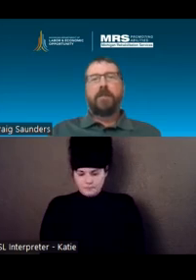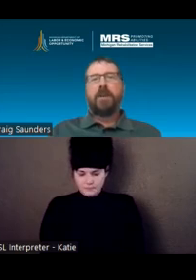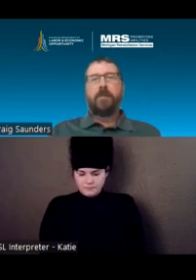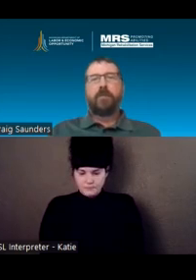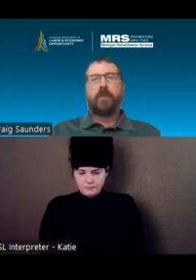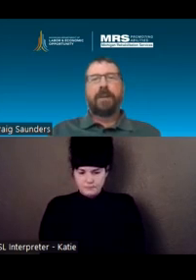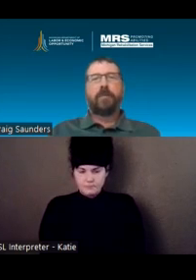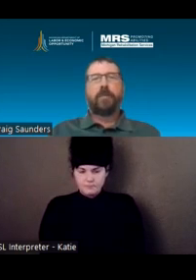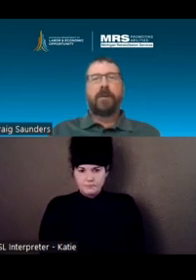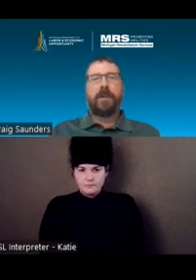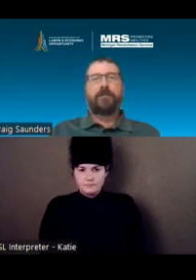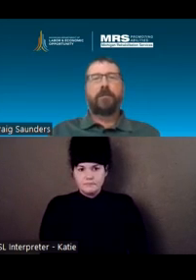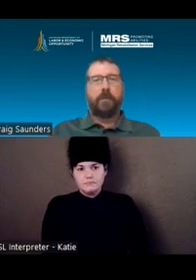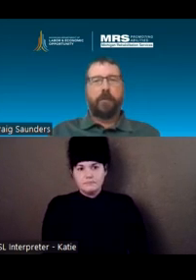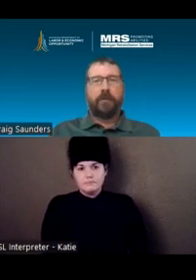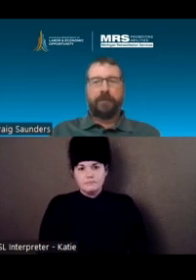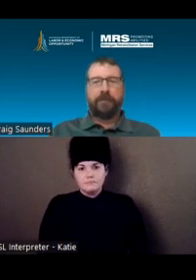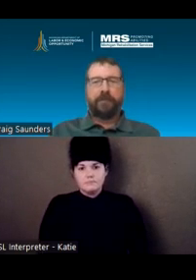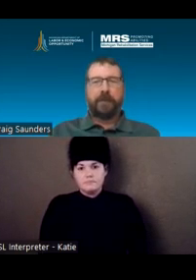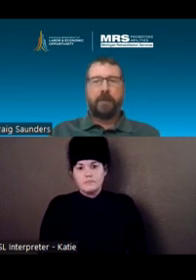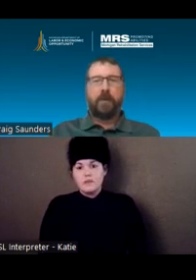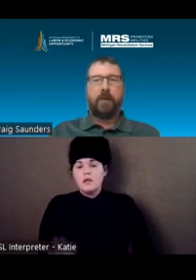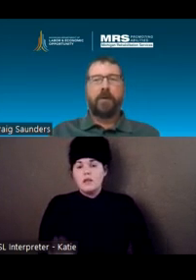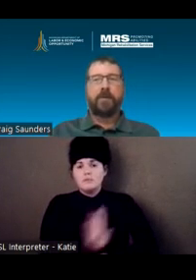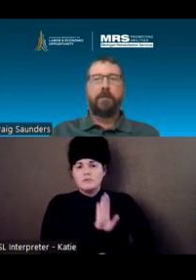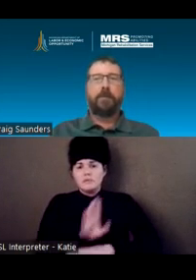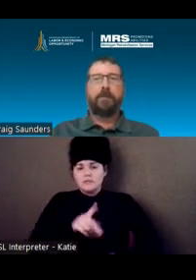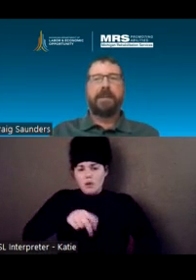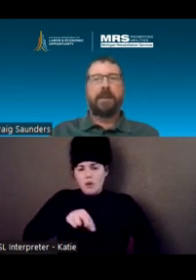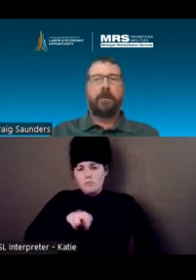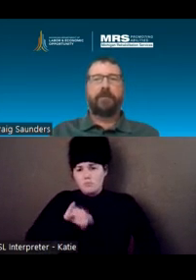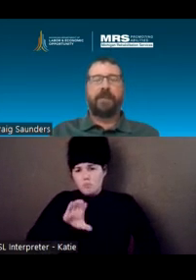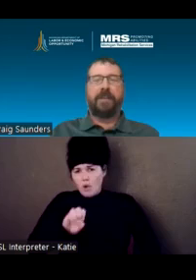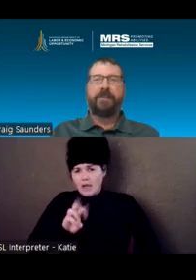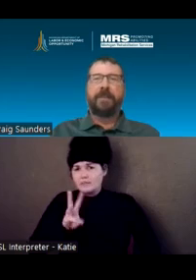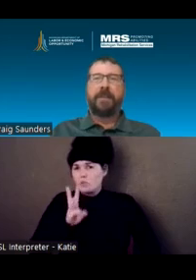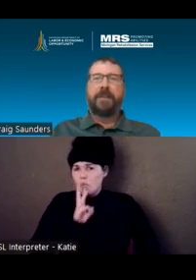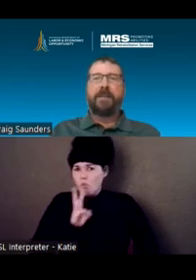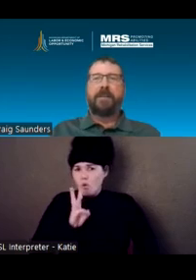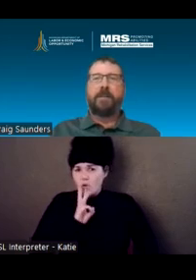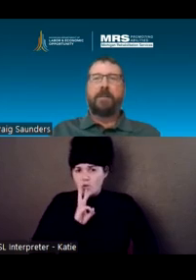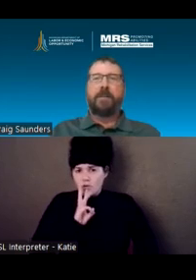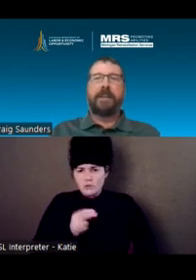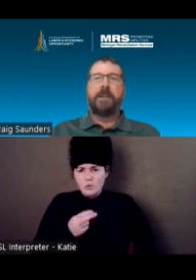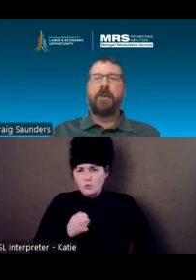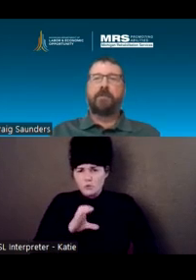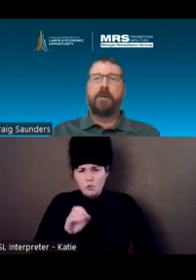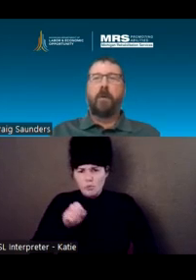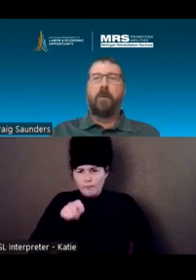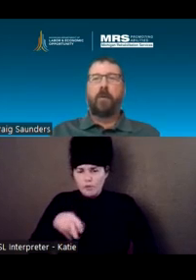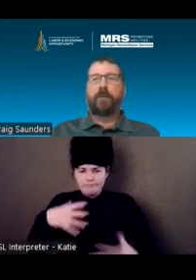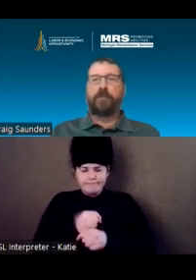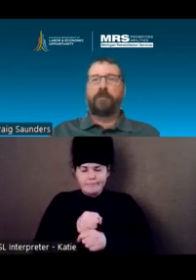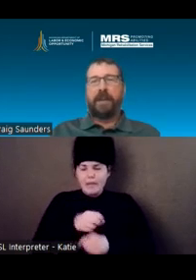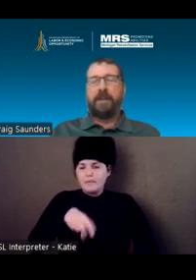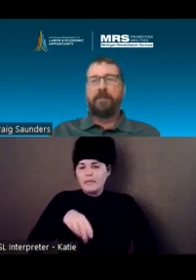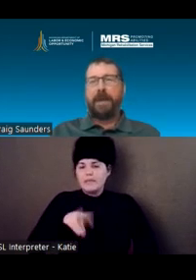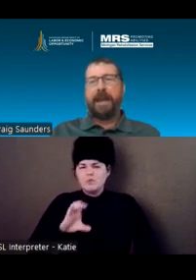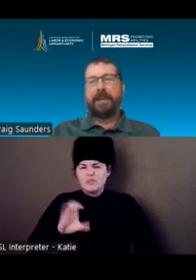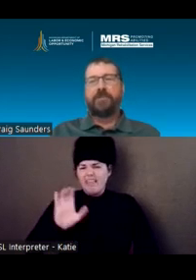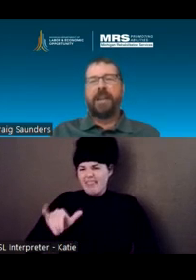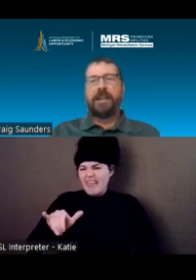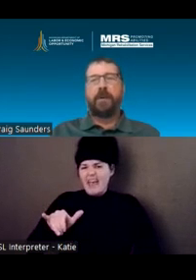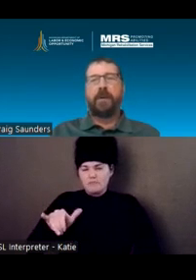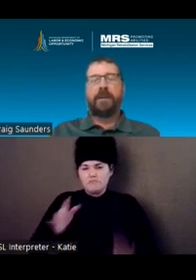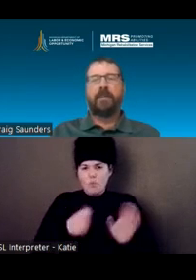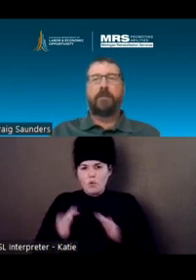The firm PricewaterhouseCoopers, or PwC, completed a U.S. remote work survey